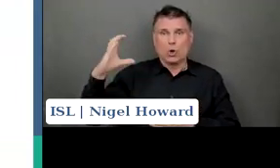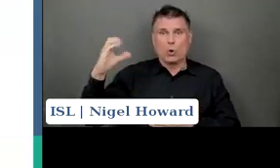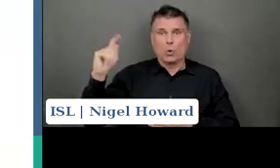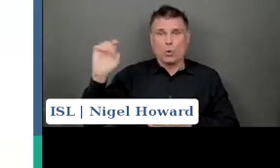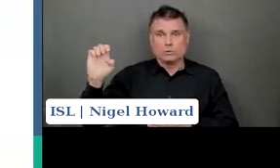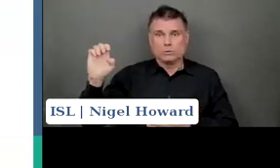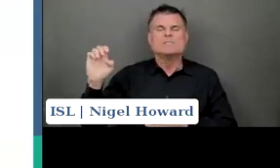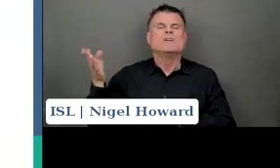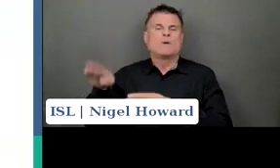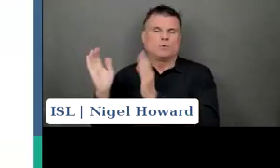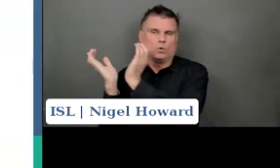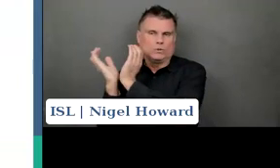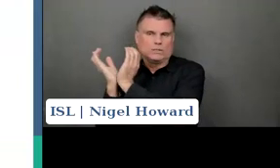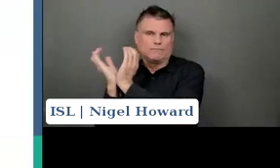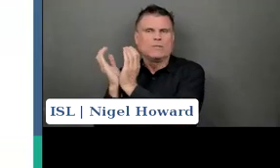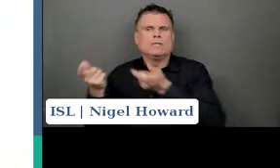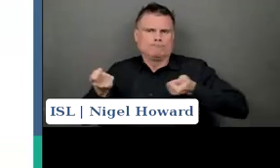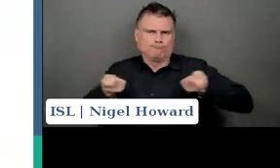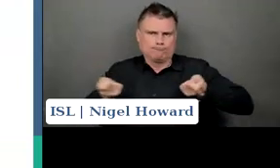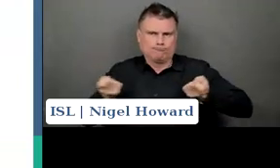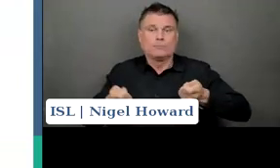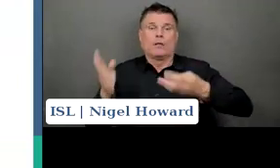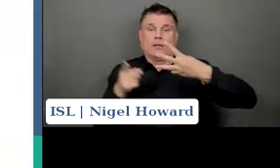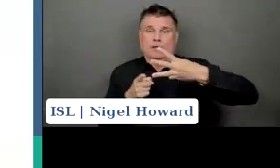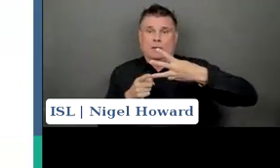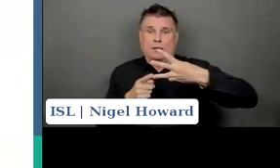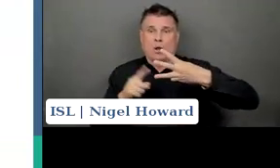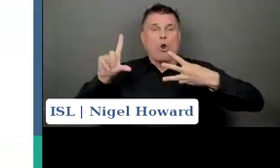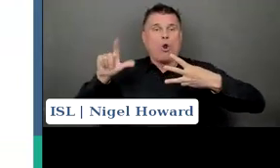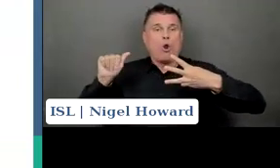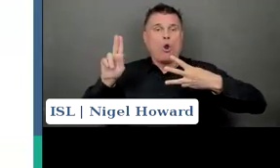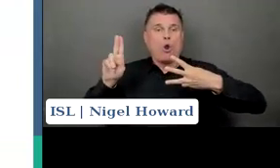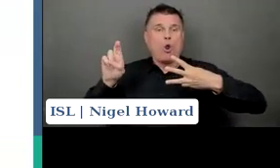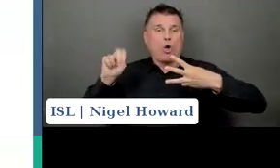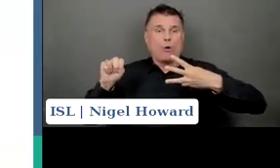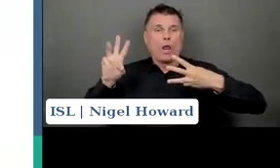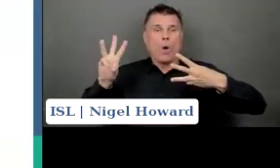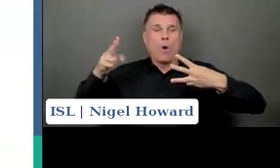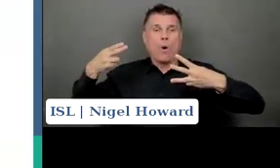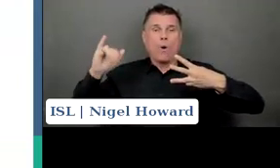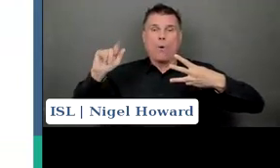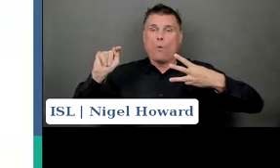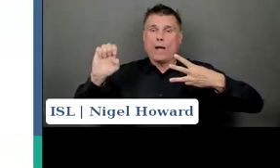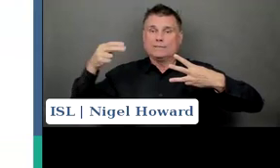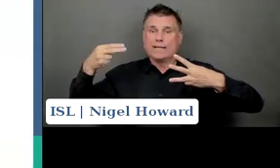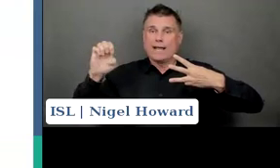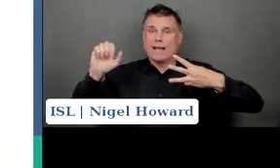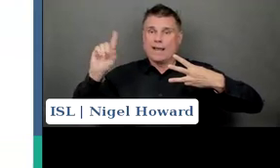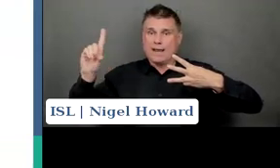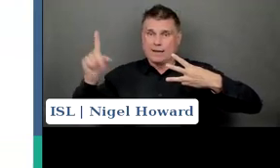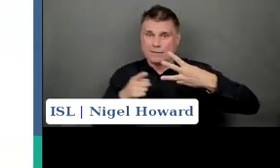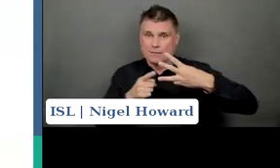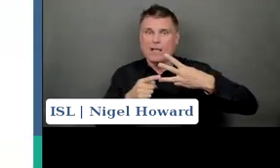panel. Lauren Whitehead, the Social Protection and Gender Lead at UNICEF, will run through the first section. Alexandra